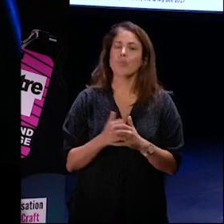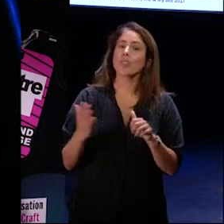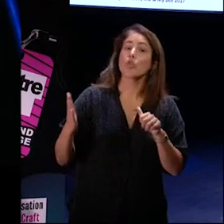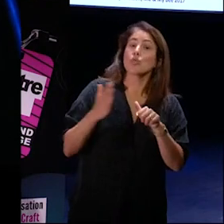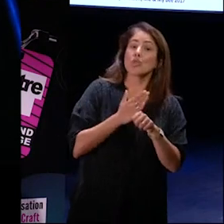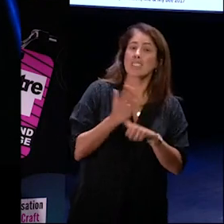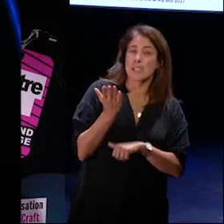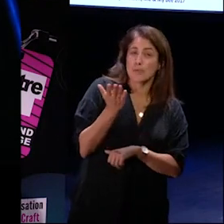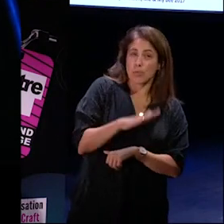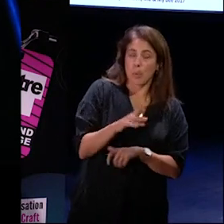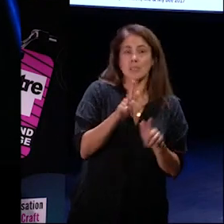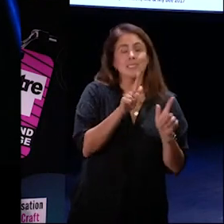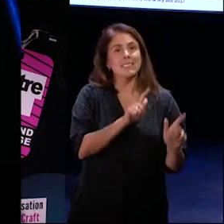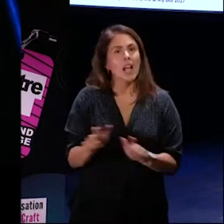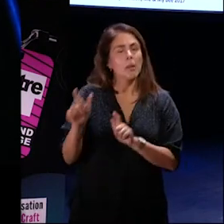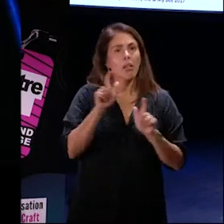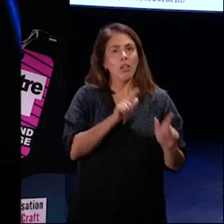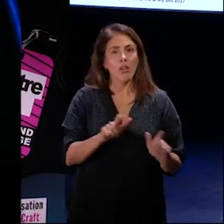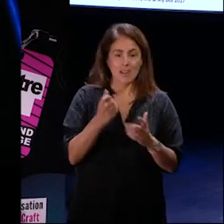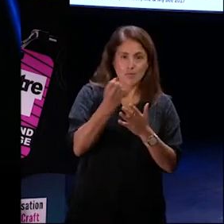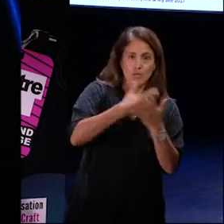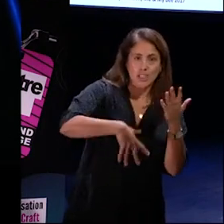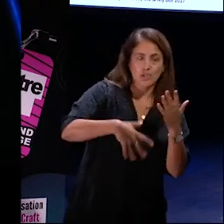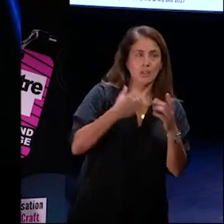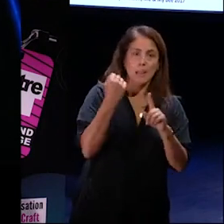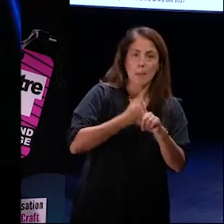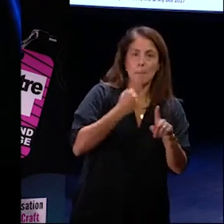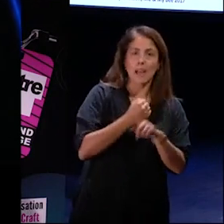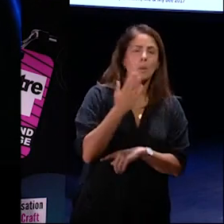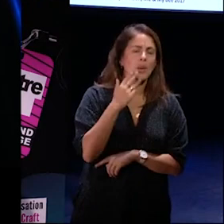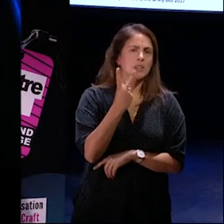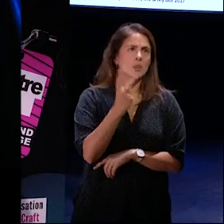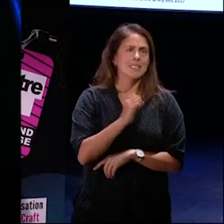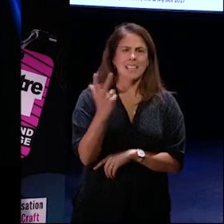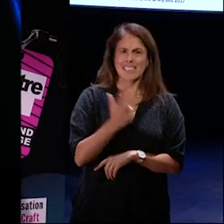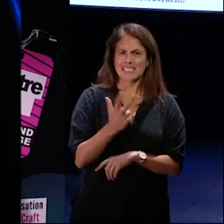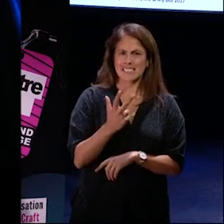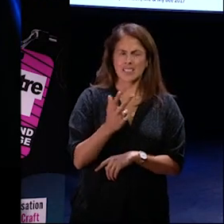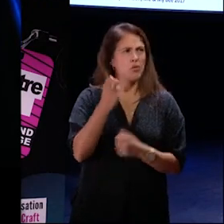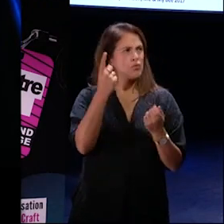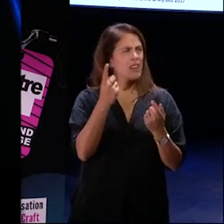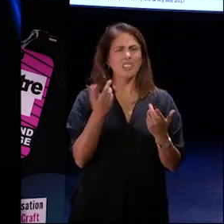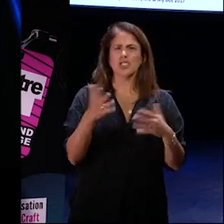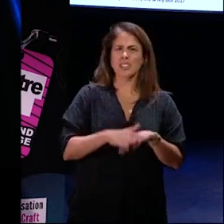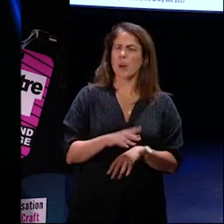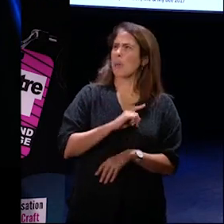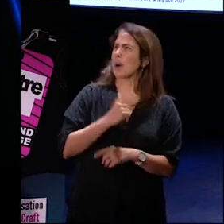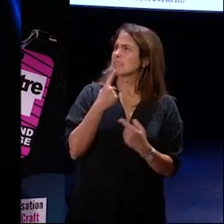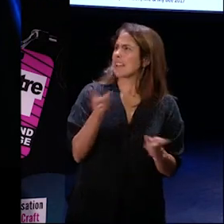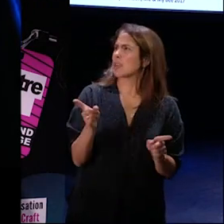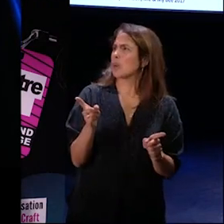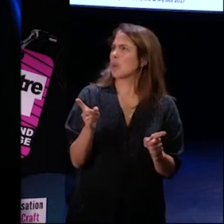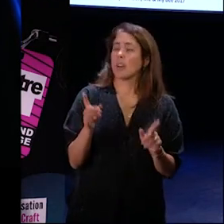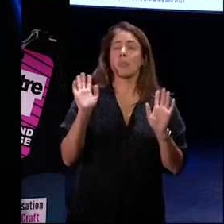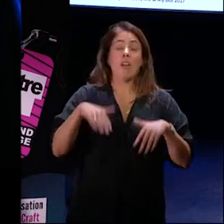born out of a sustainable fringe campaign in 2018. I've just realised, like, it's shut down. I don't know why I'm telling you about it, but I feel like